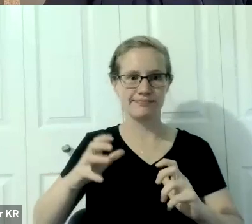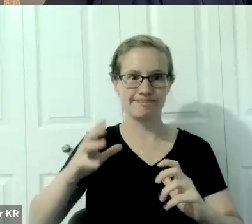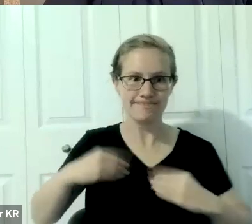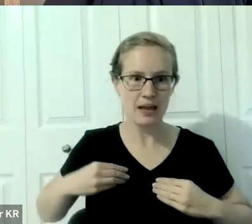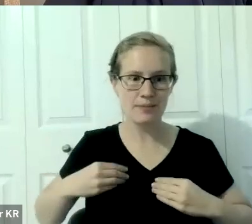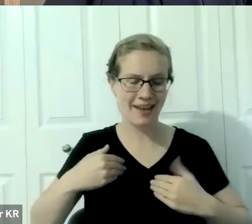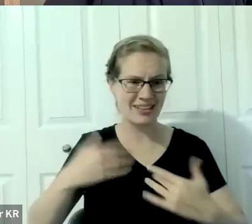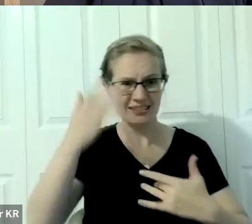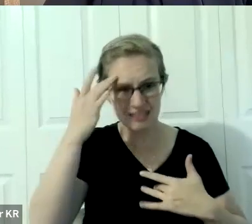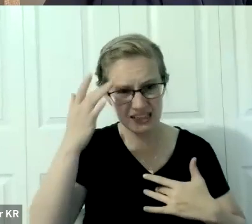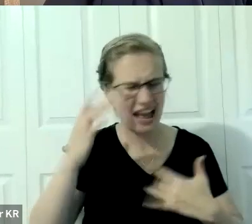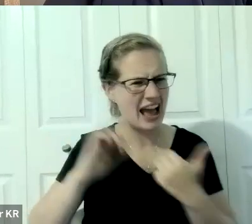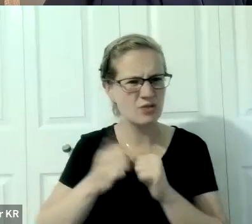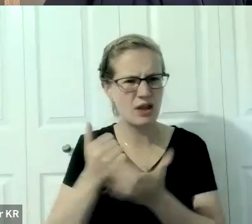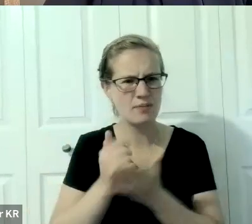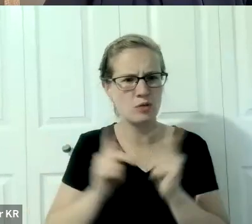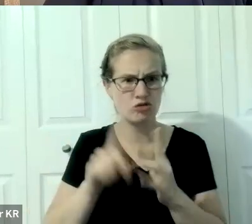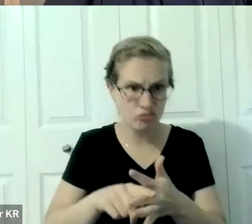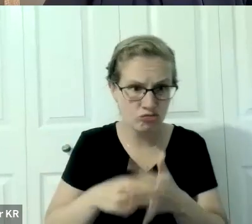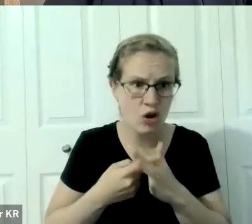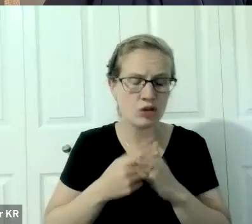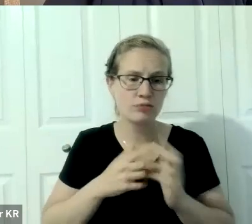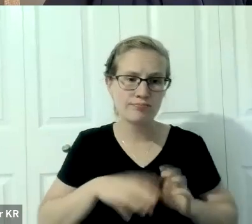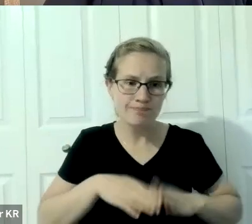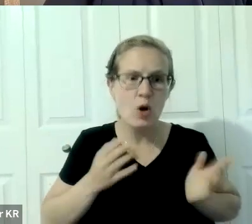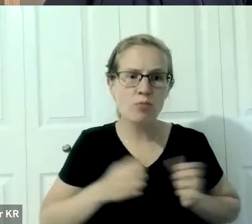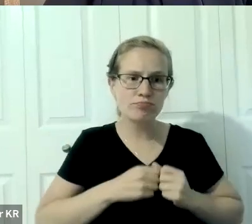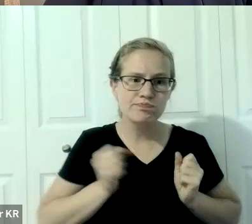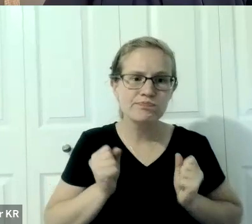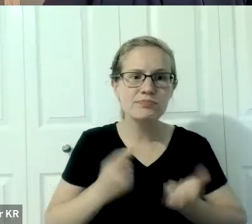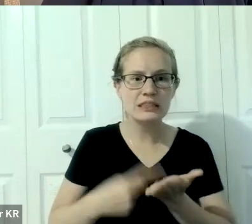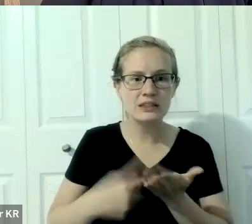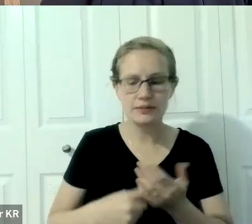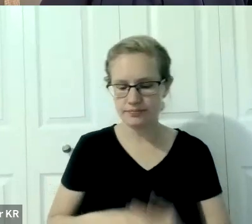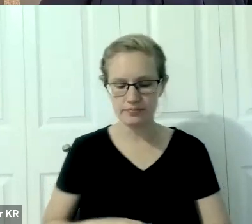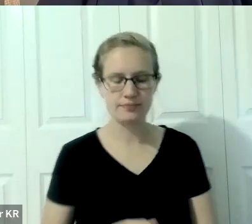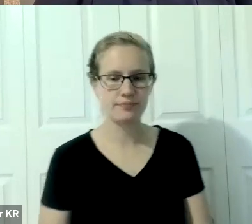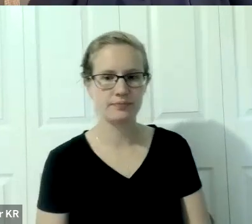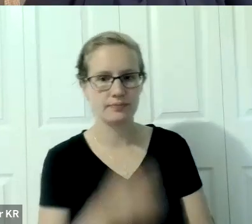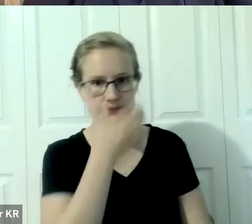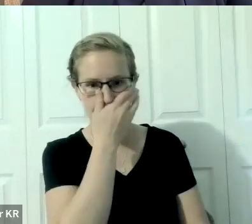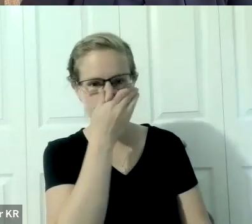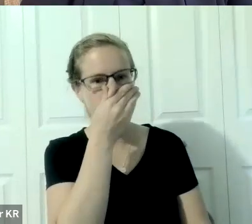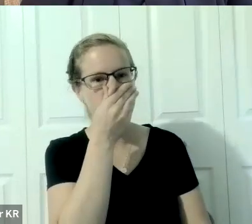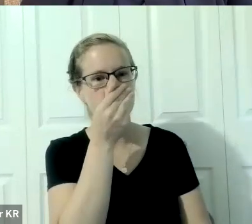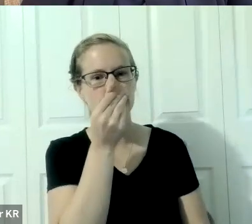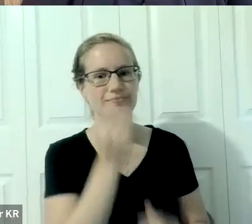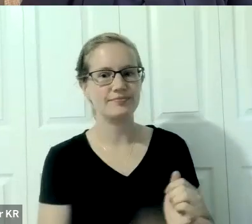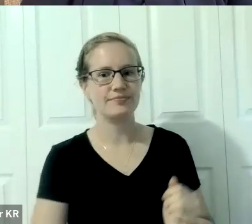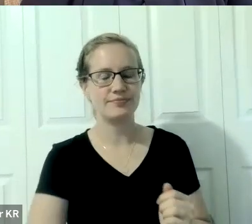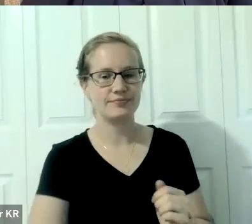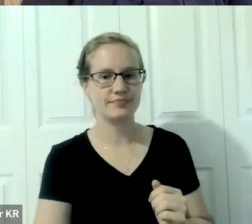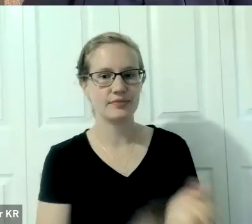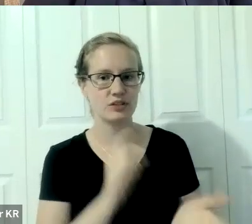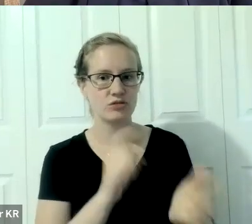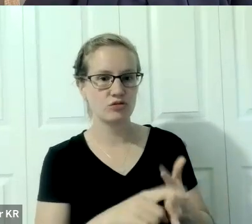I mean, how do you help people start to open up and to discuss things? Well, I just start off by acknowledging the